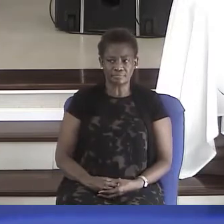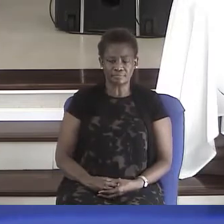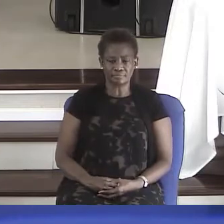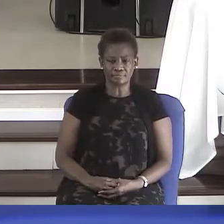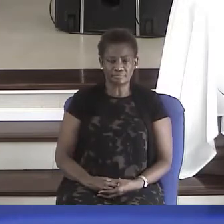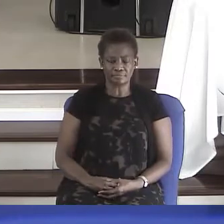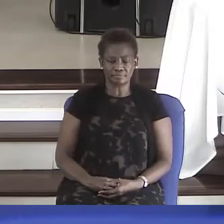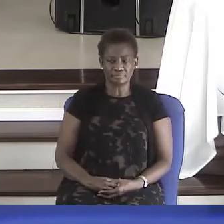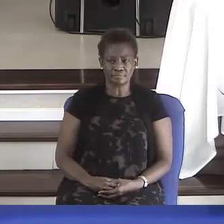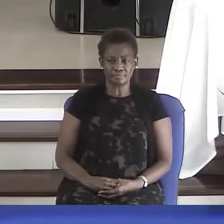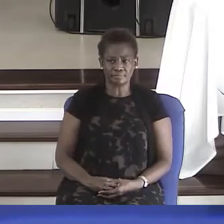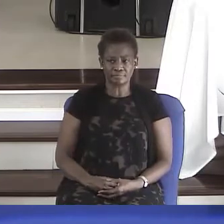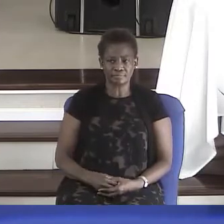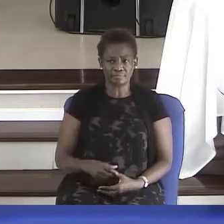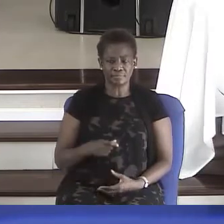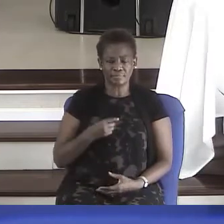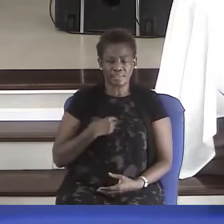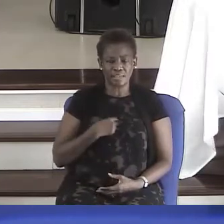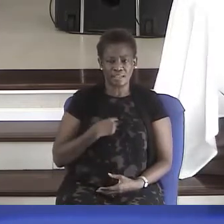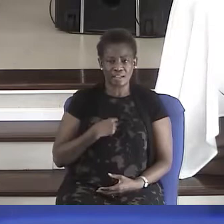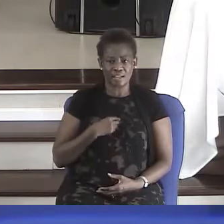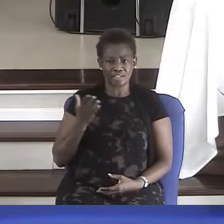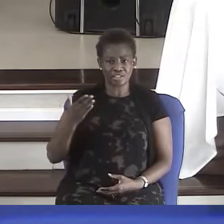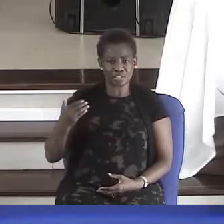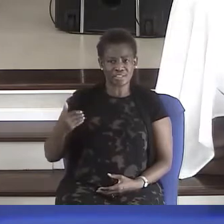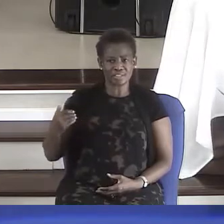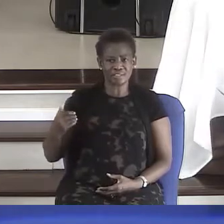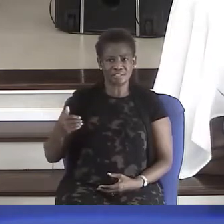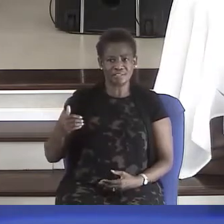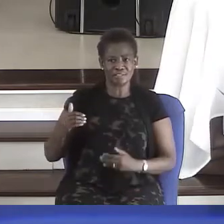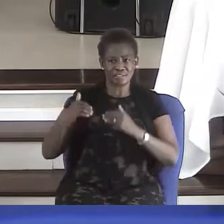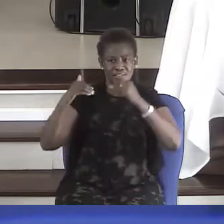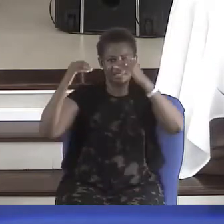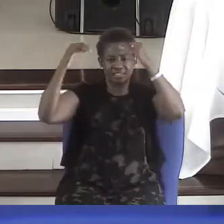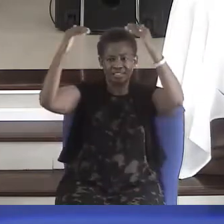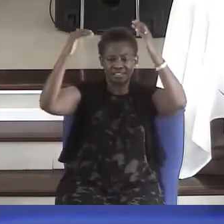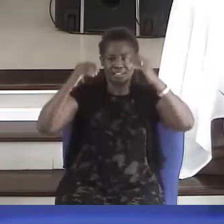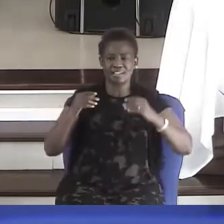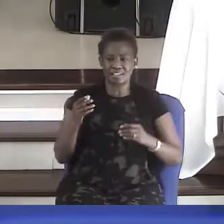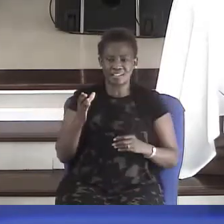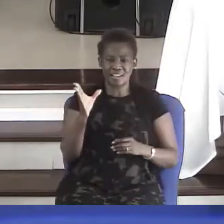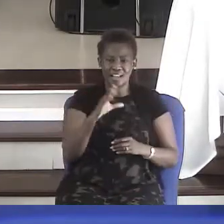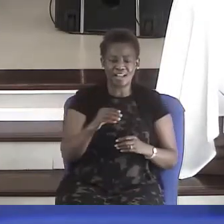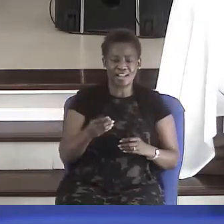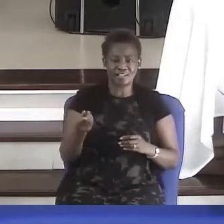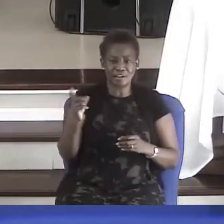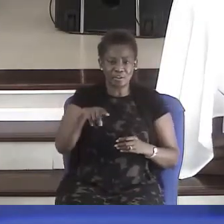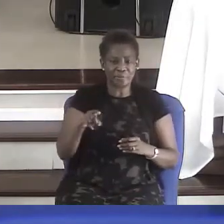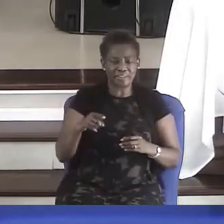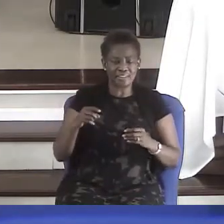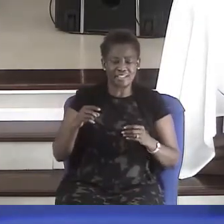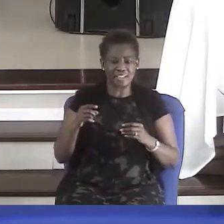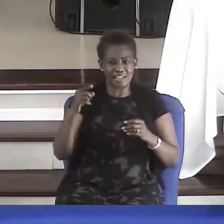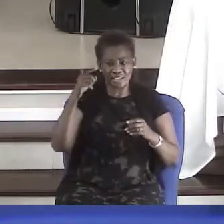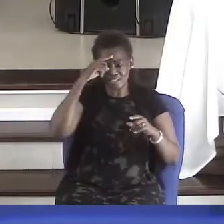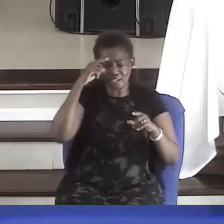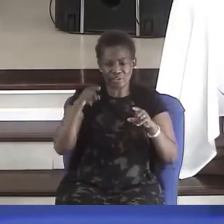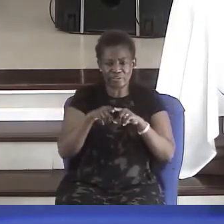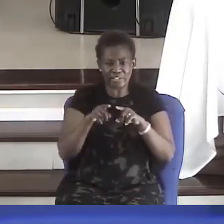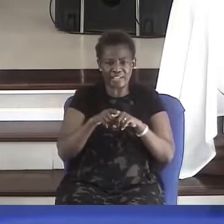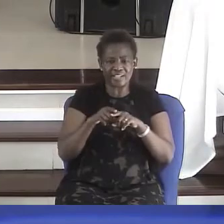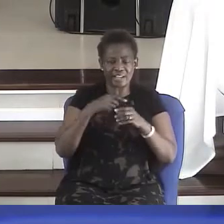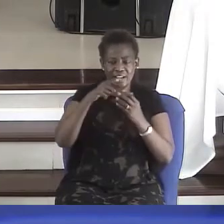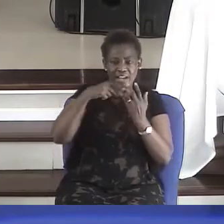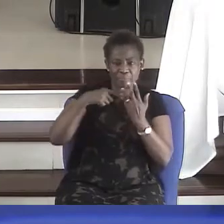I'll just back up and read from verse 25. And when they had agreed not among themselves, they departed after that Paul